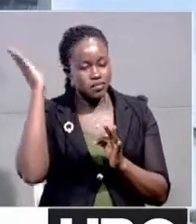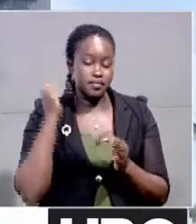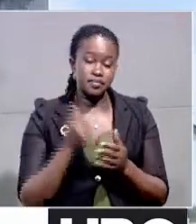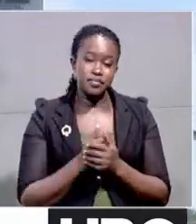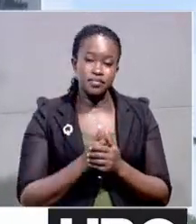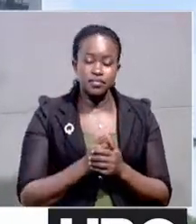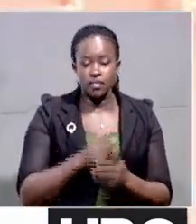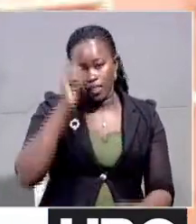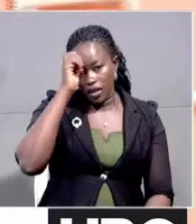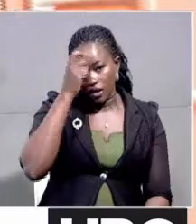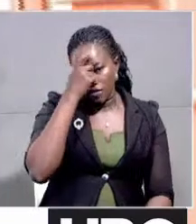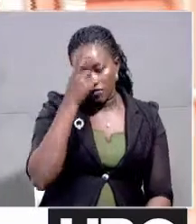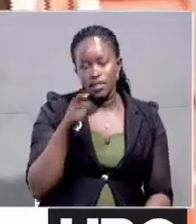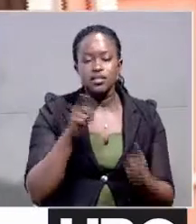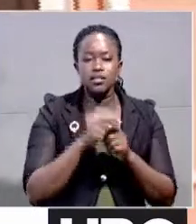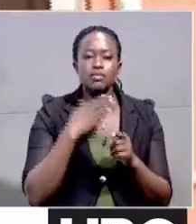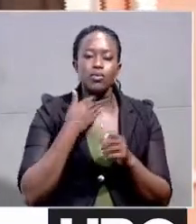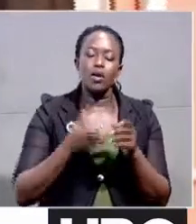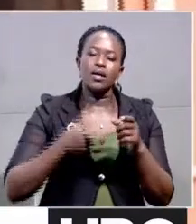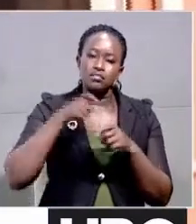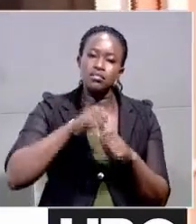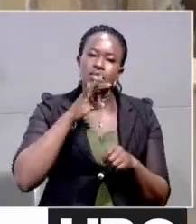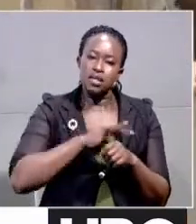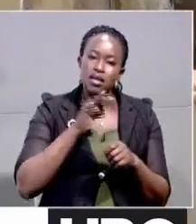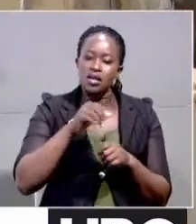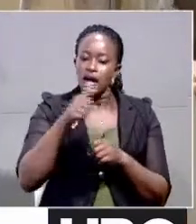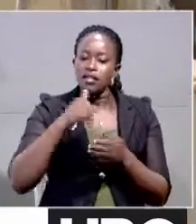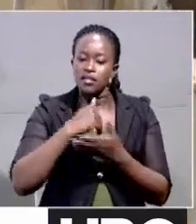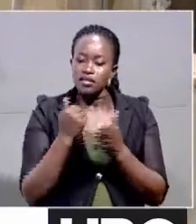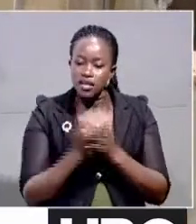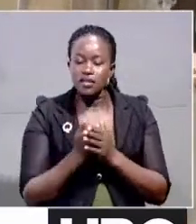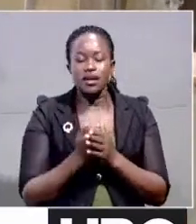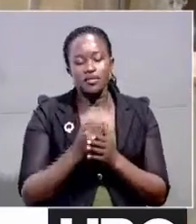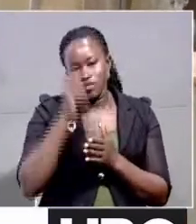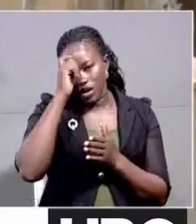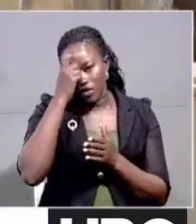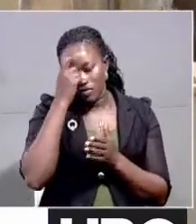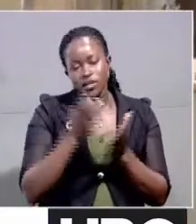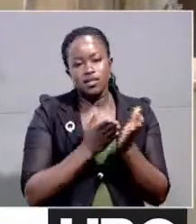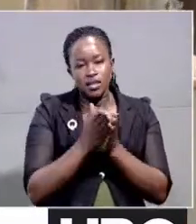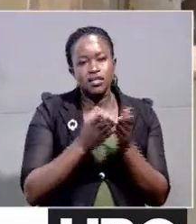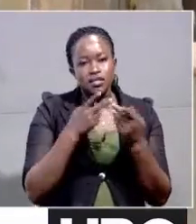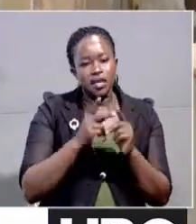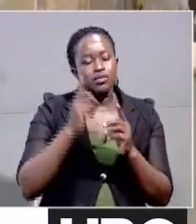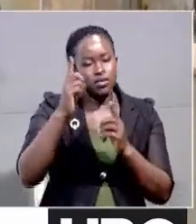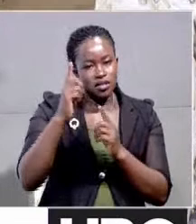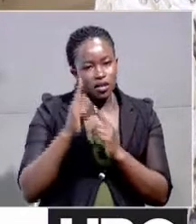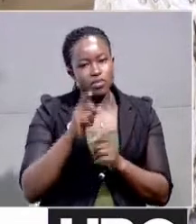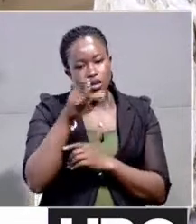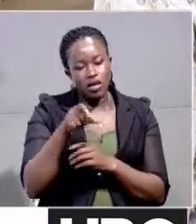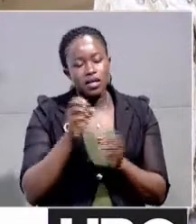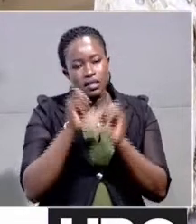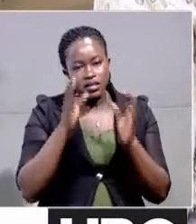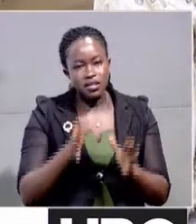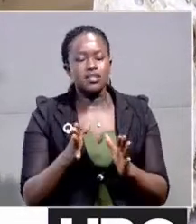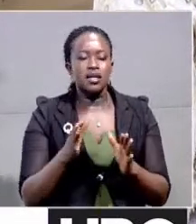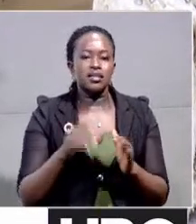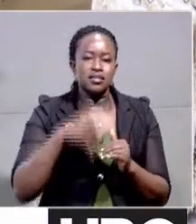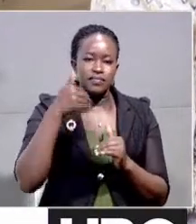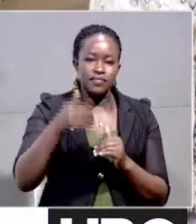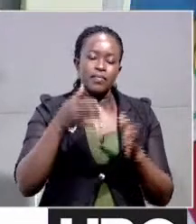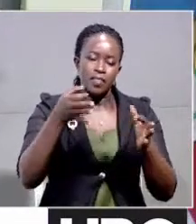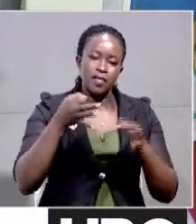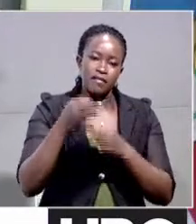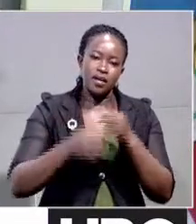also intends to increase salary for other sectors of public servants, starting with security personnel, teachers, in the next